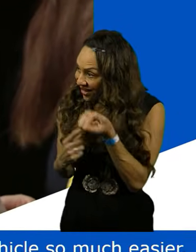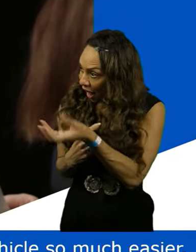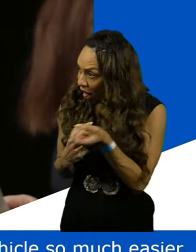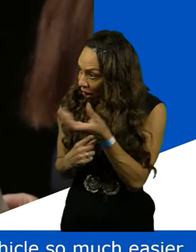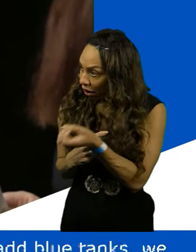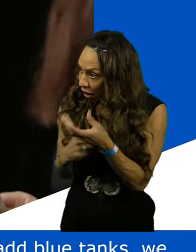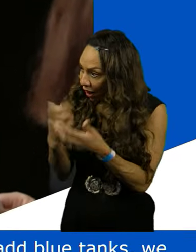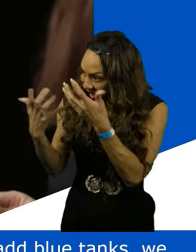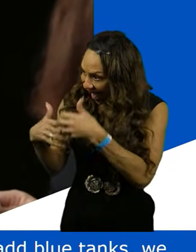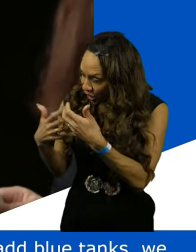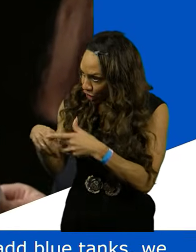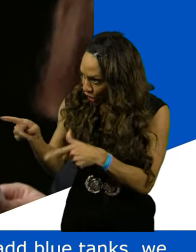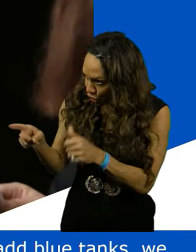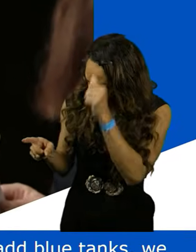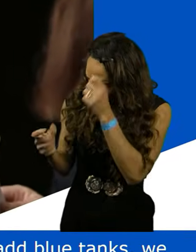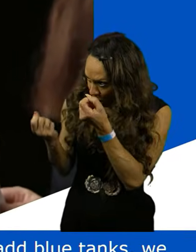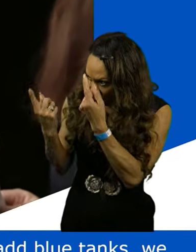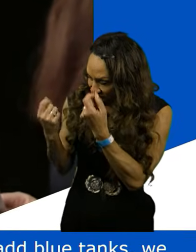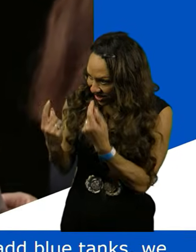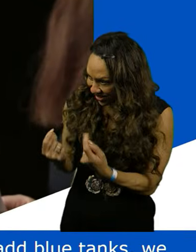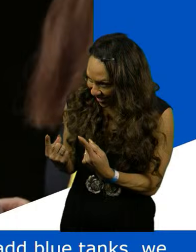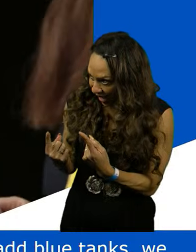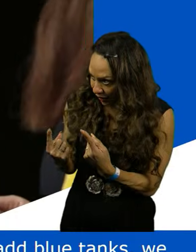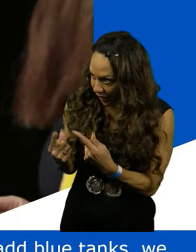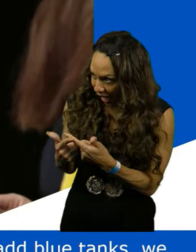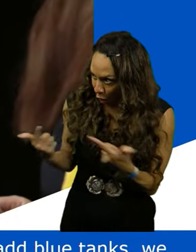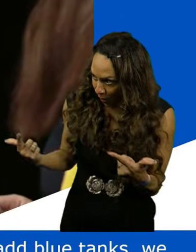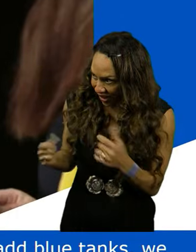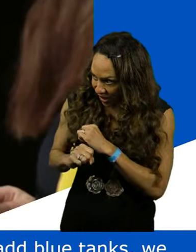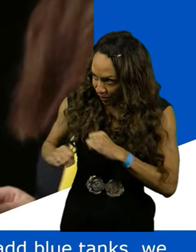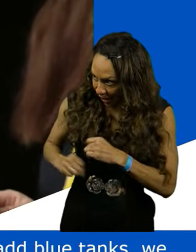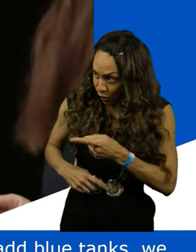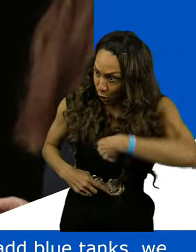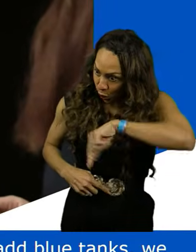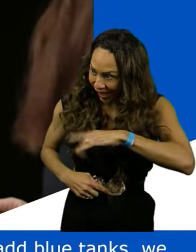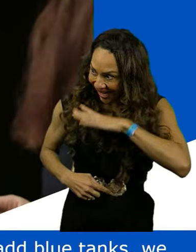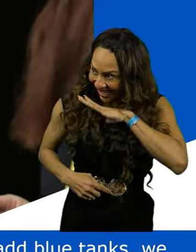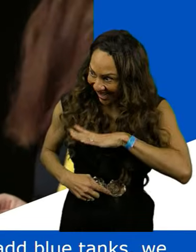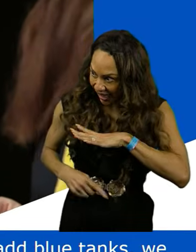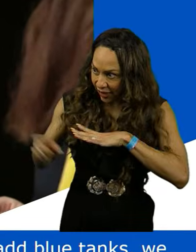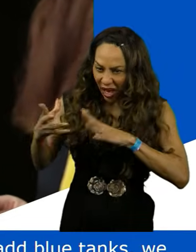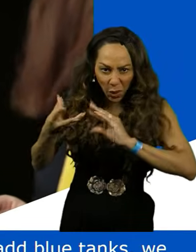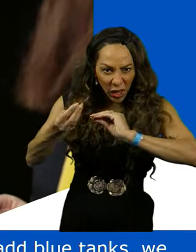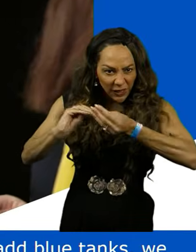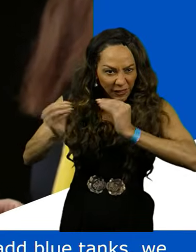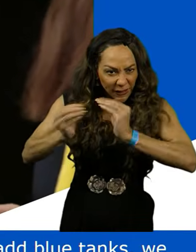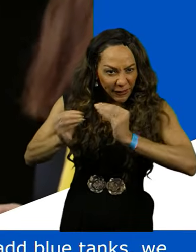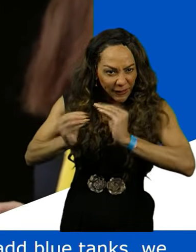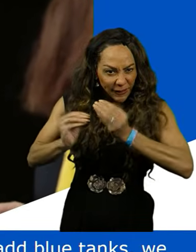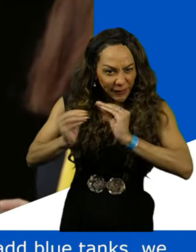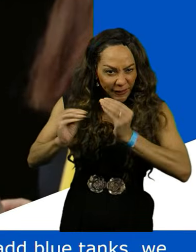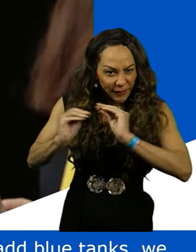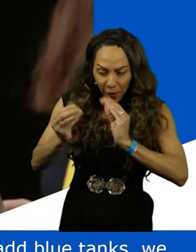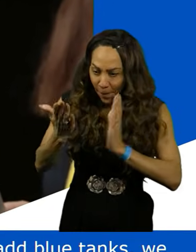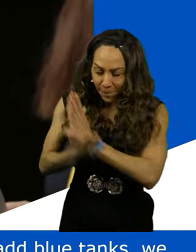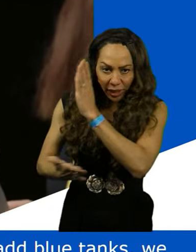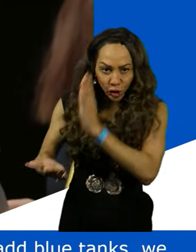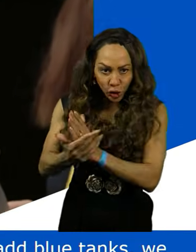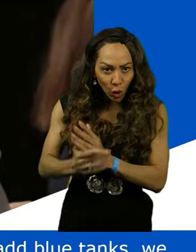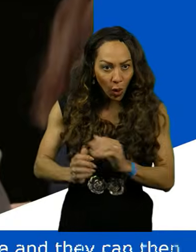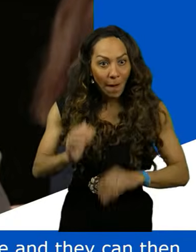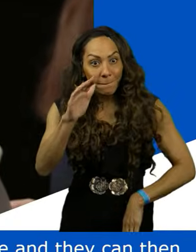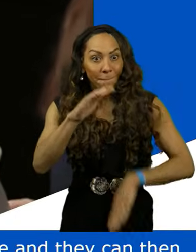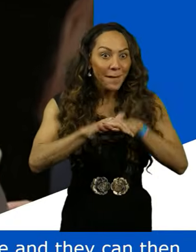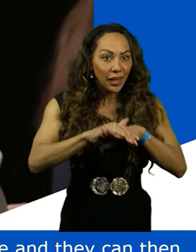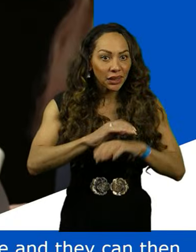exact dimensions of the amount of space available, and they can then build a tank that will give maximum